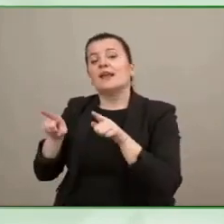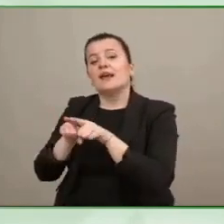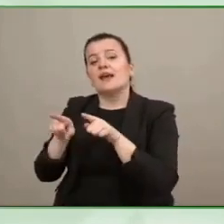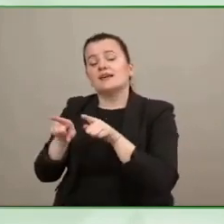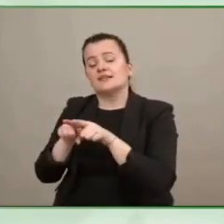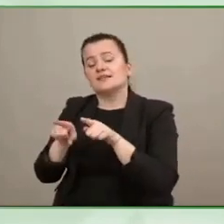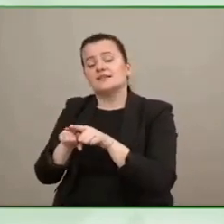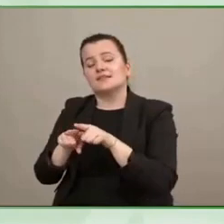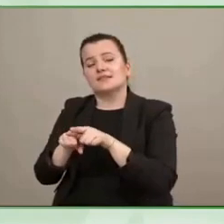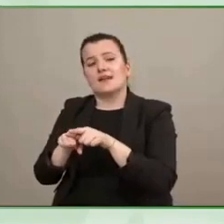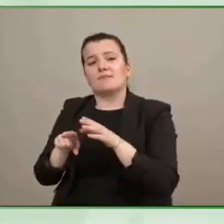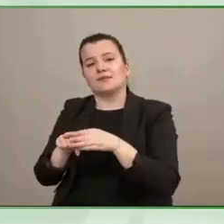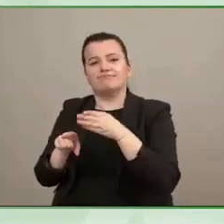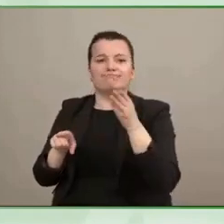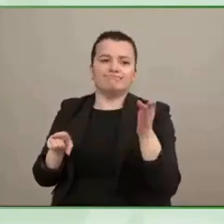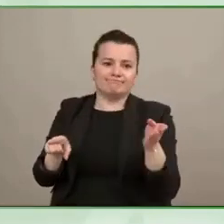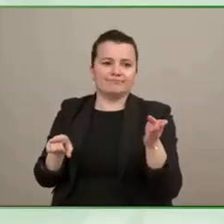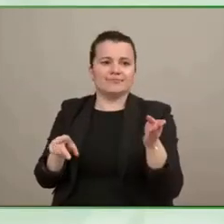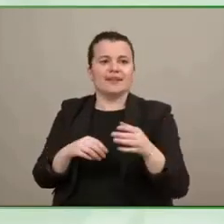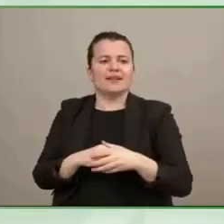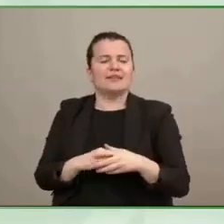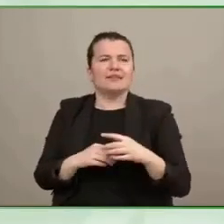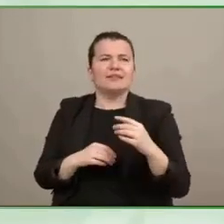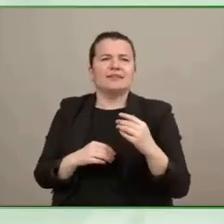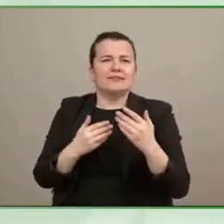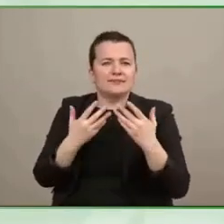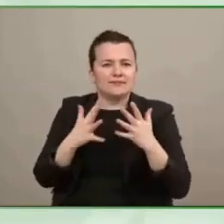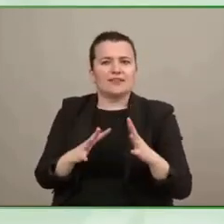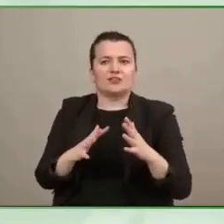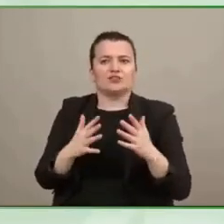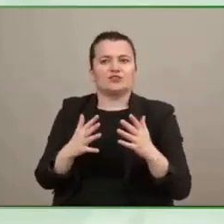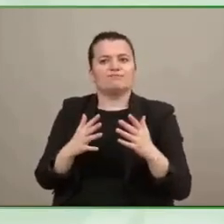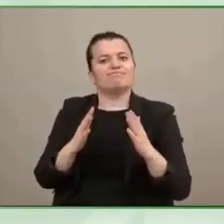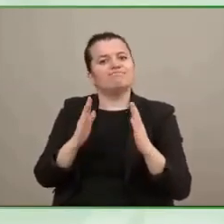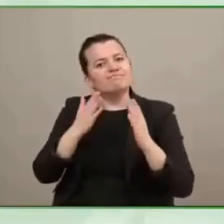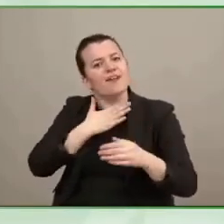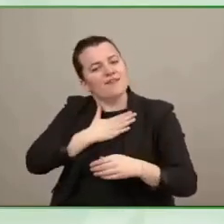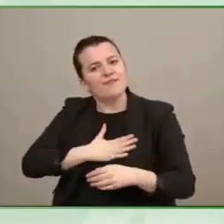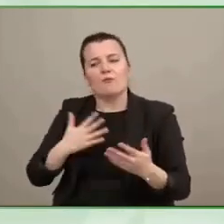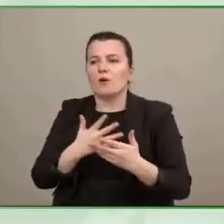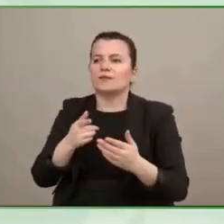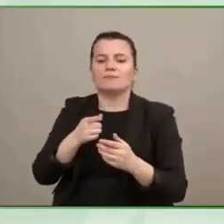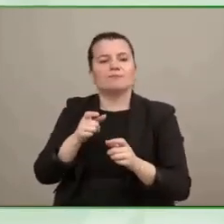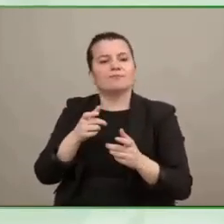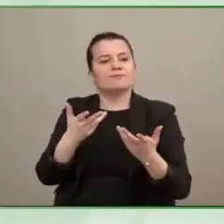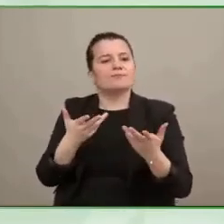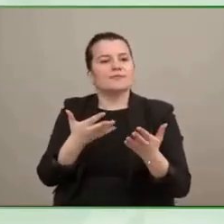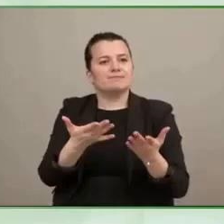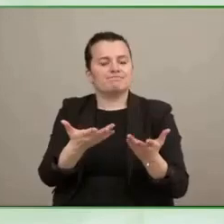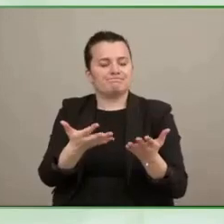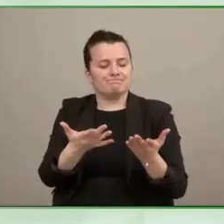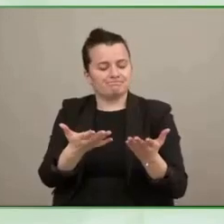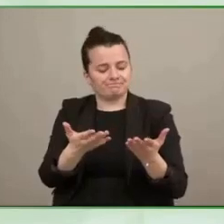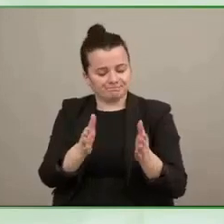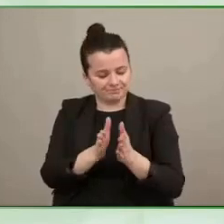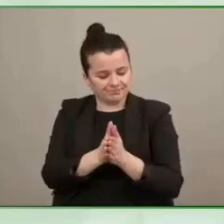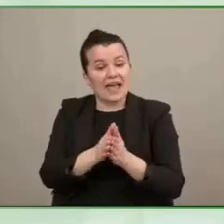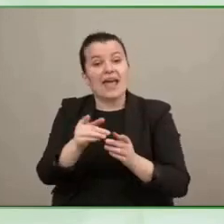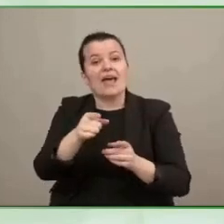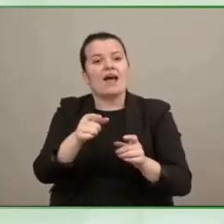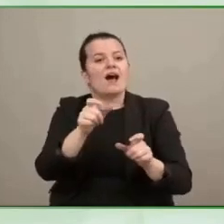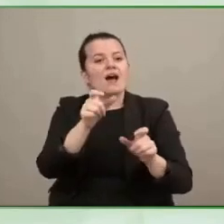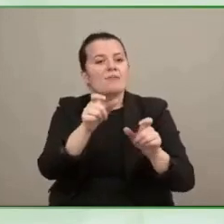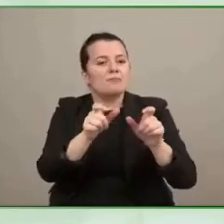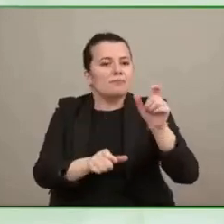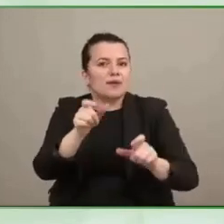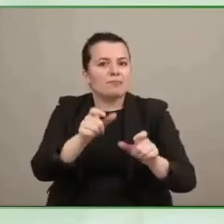change their mentality from the, because of the, most of DPOs in Iraq,